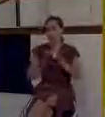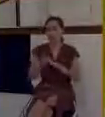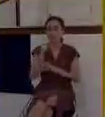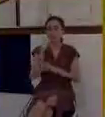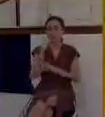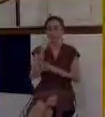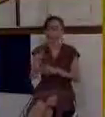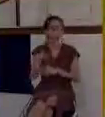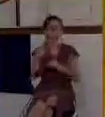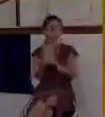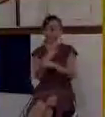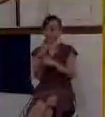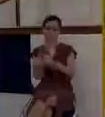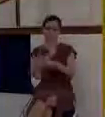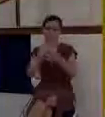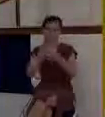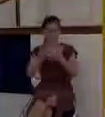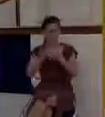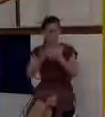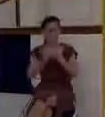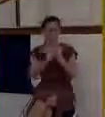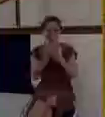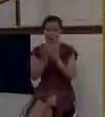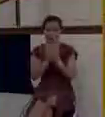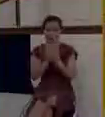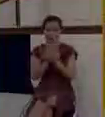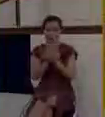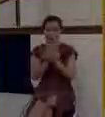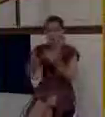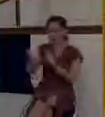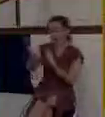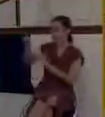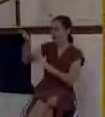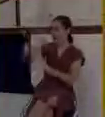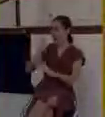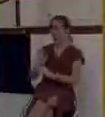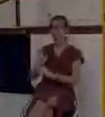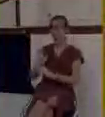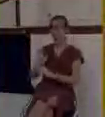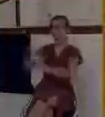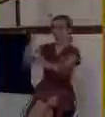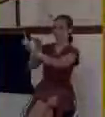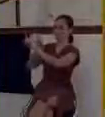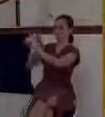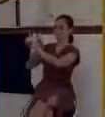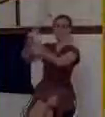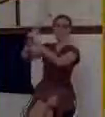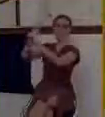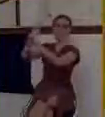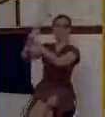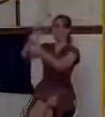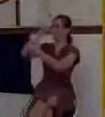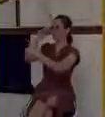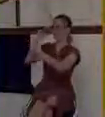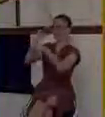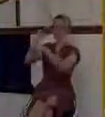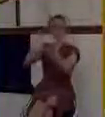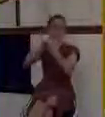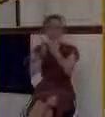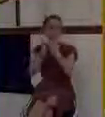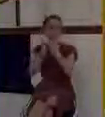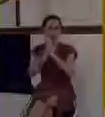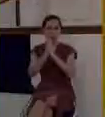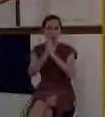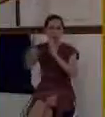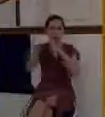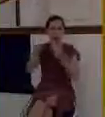Bible and let God be God the way he has revealed himself in Scripture. So exegesis is taking out of the